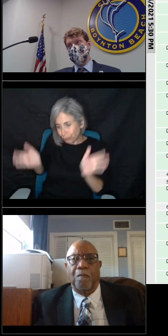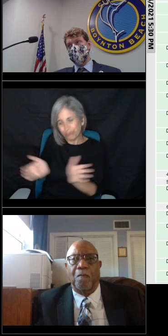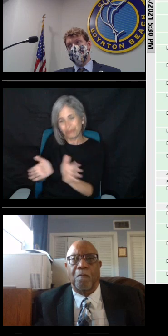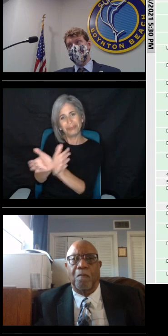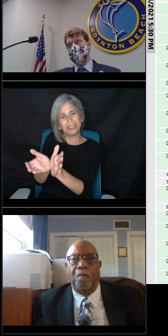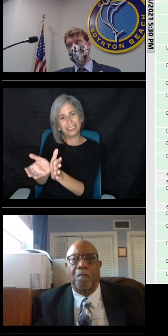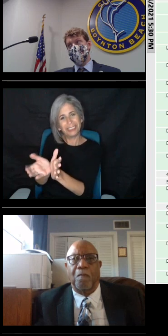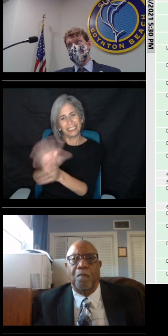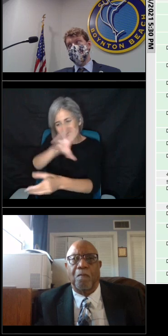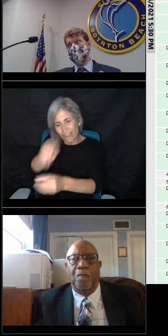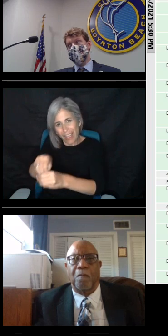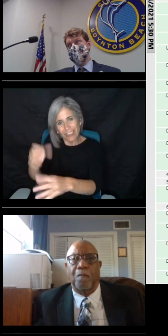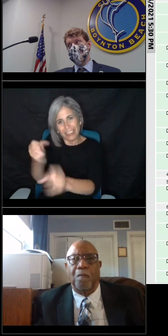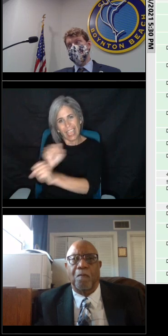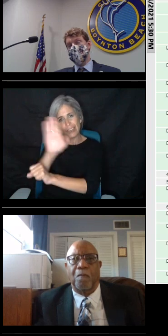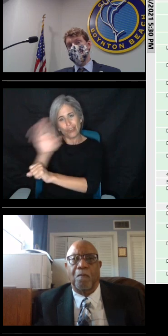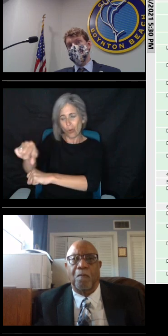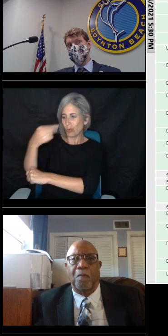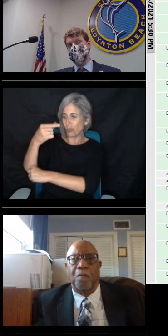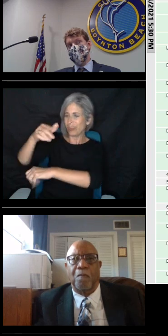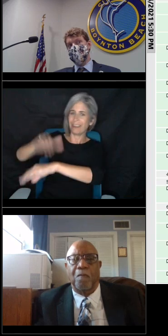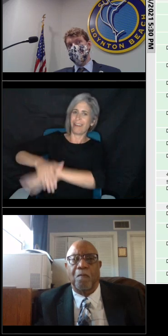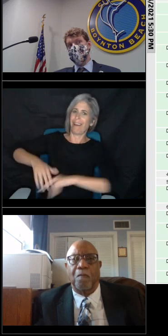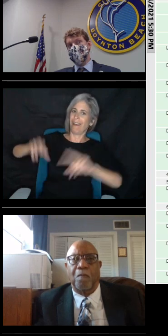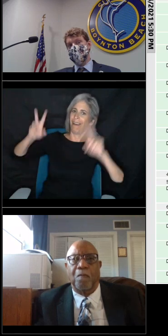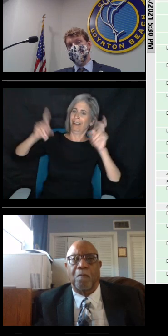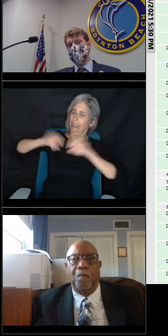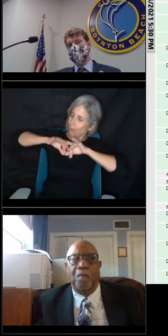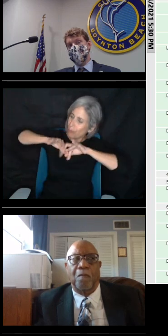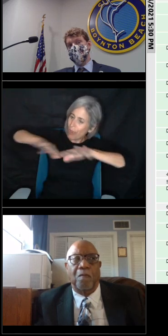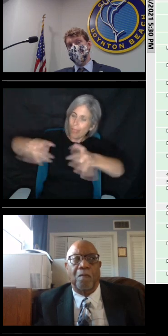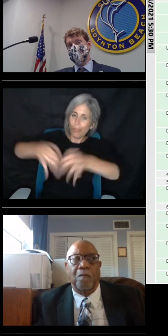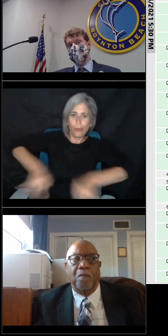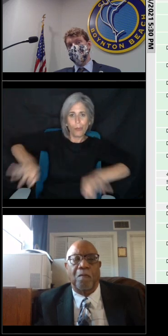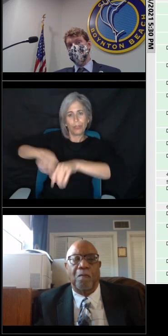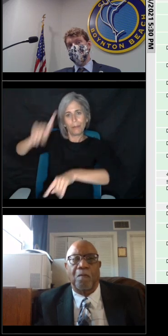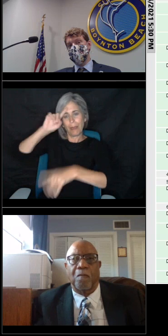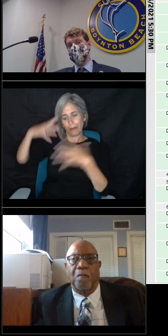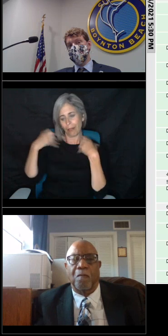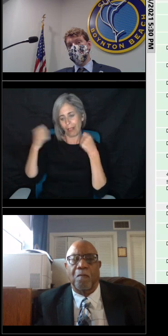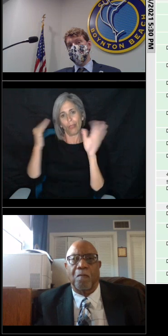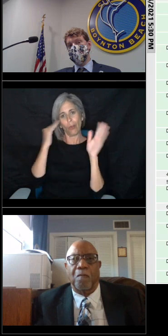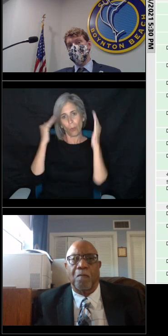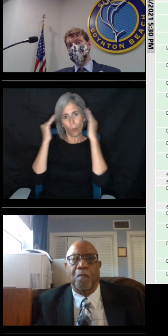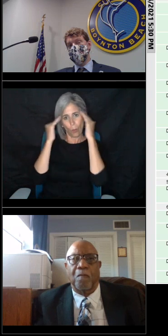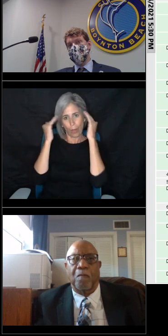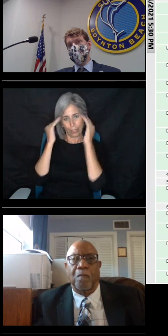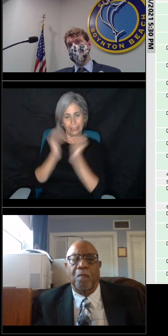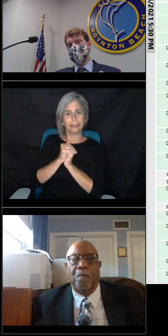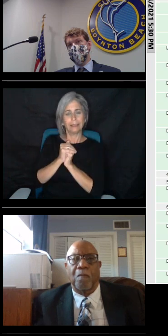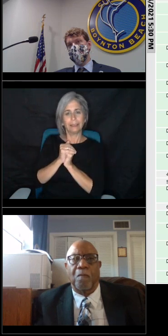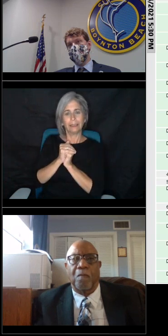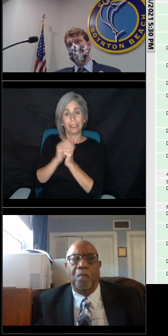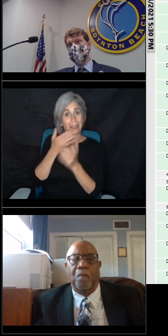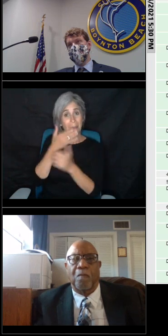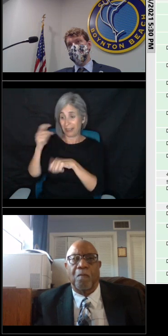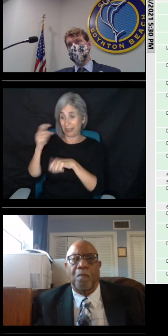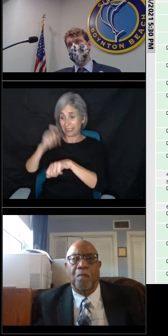in on Get Your Green On and help spread the importance of mental health awareness. What better time to do